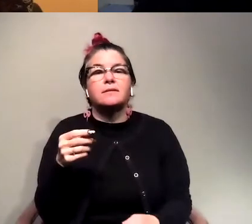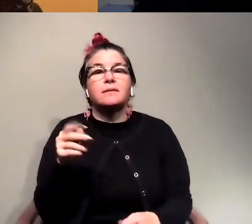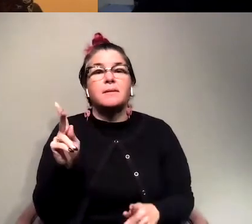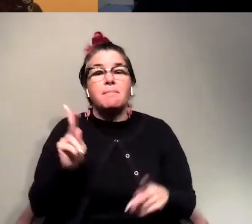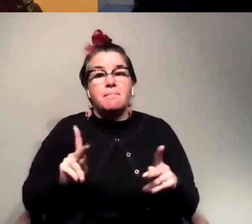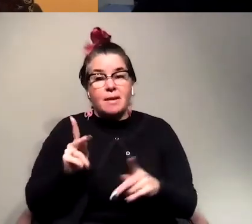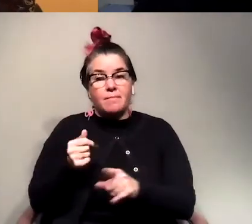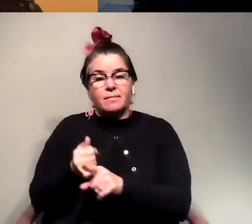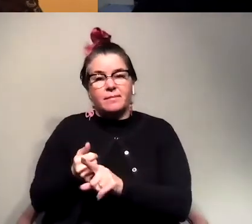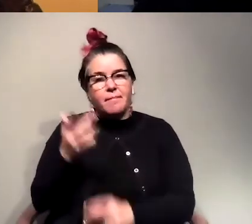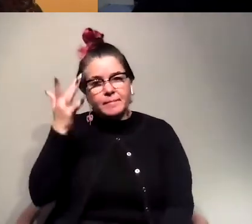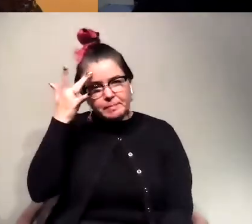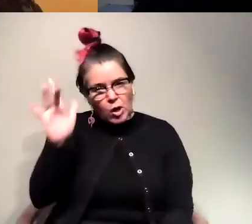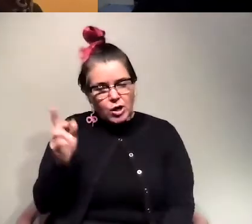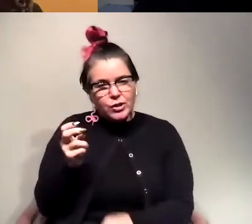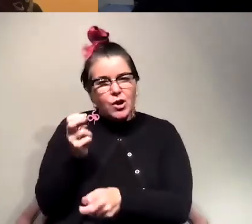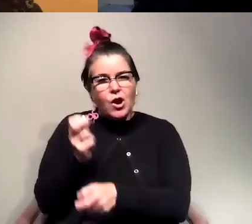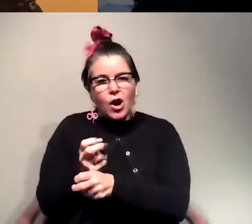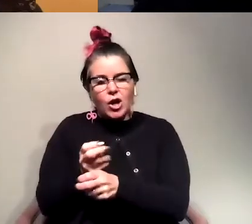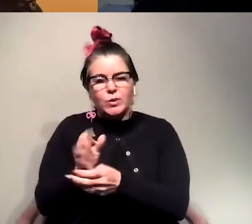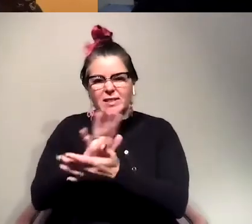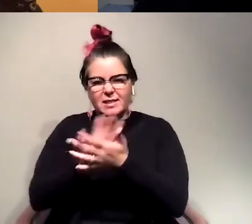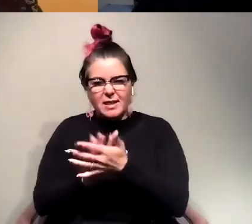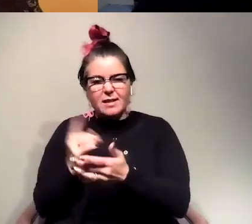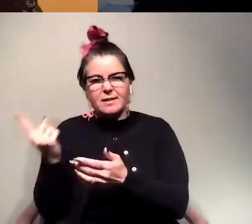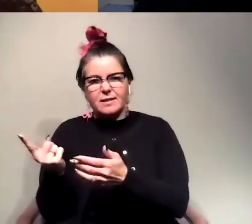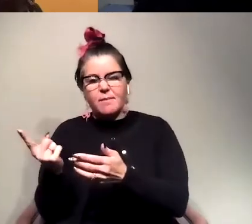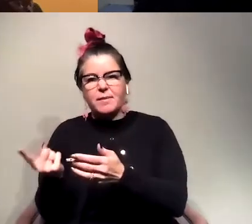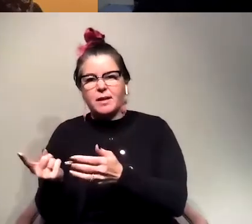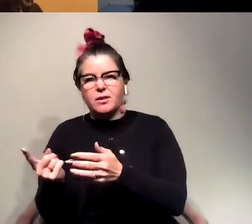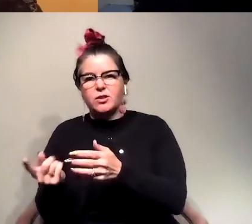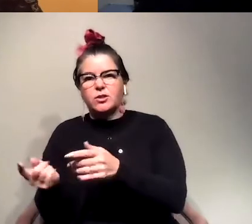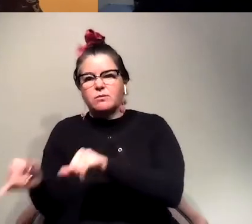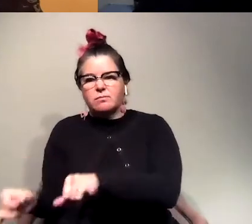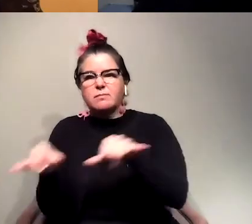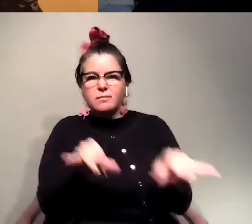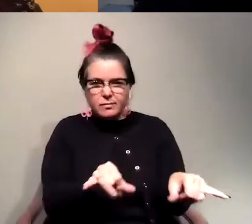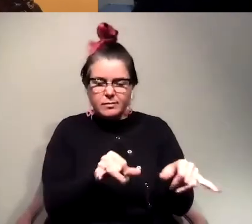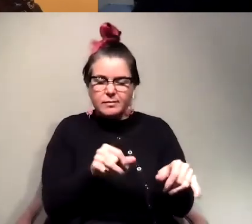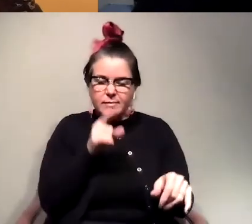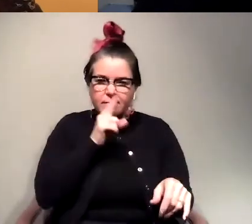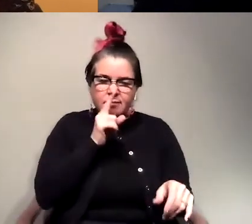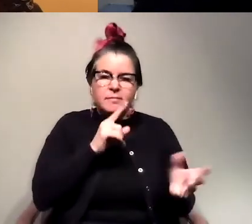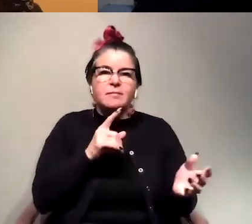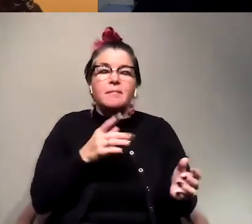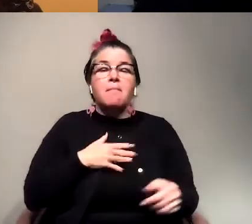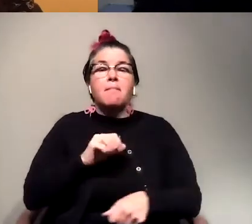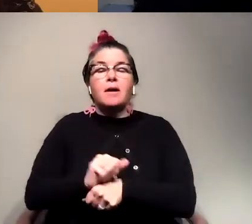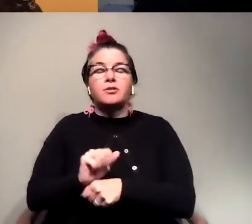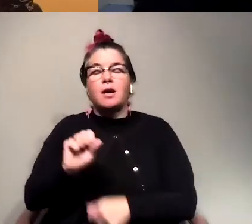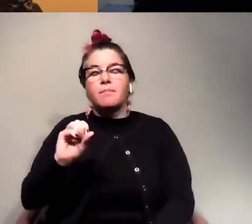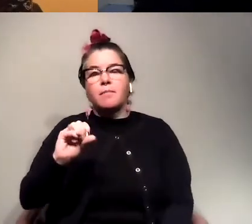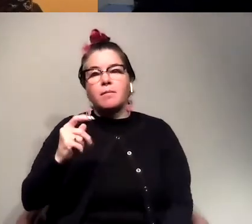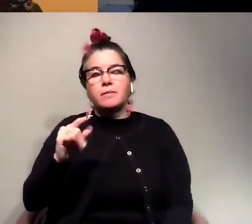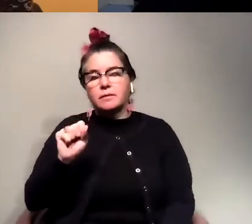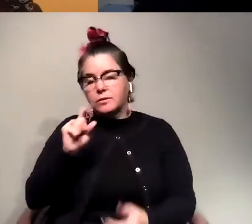are and how hard it is to design something that's that smart. So I also, like in my job as an optics researcher, I